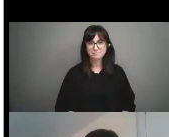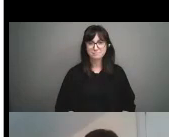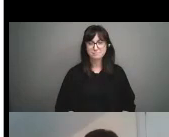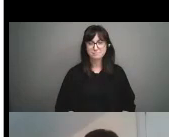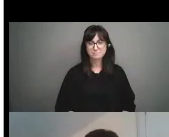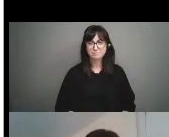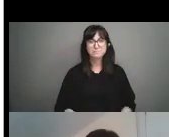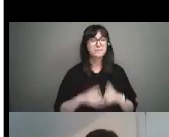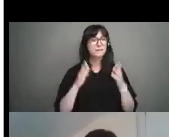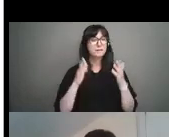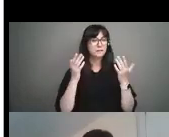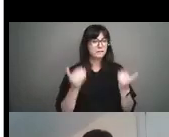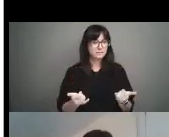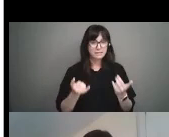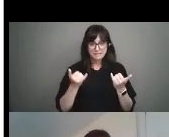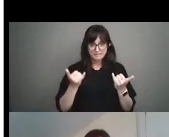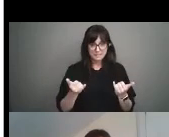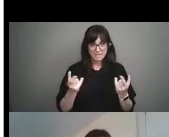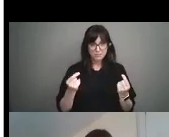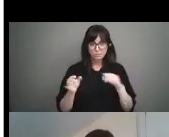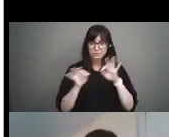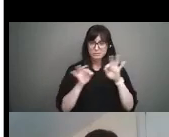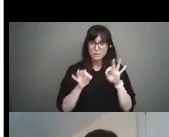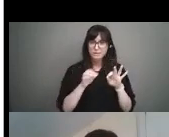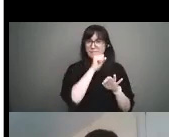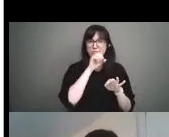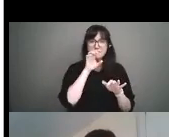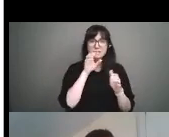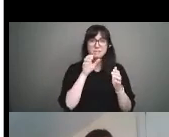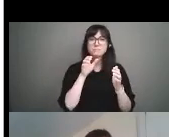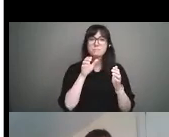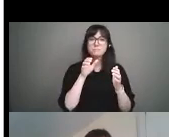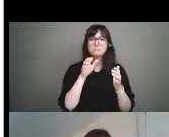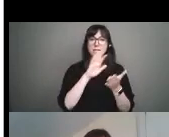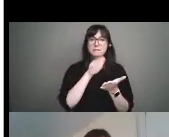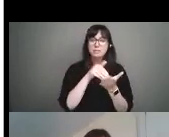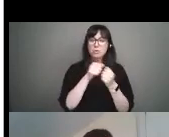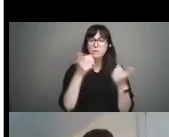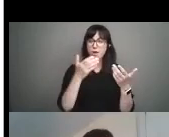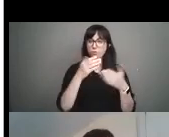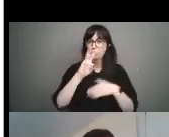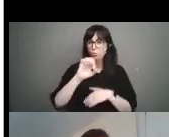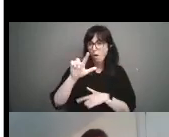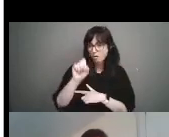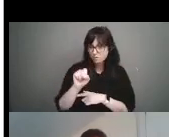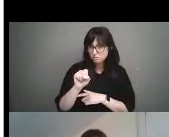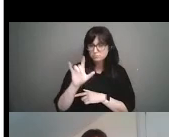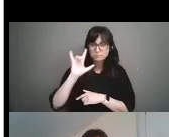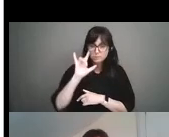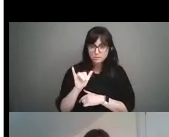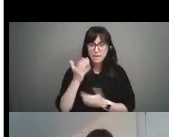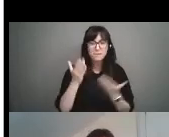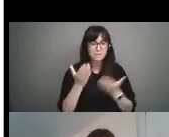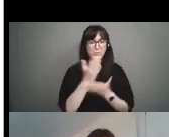So today I'm going to tell you a bit about what is a Senior Center Without Walls, how does it work, and it sounds like you might have gotten a bit